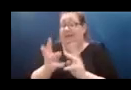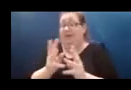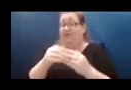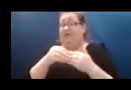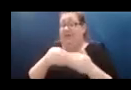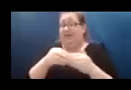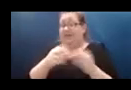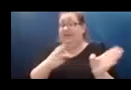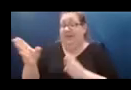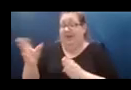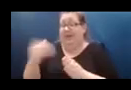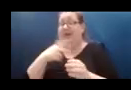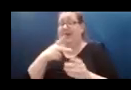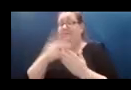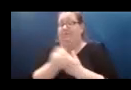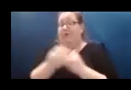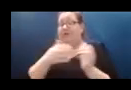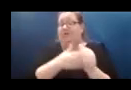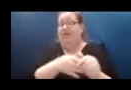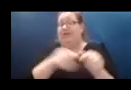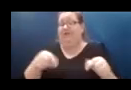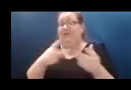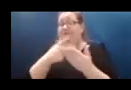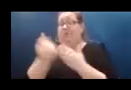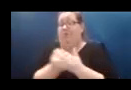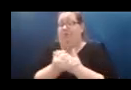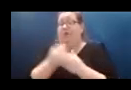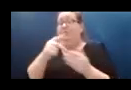this program. Thank you all so much for joining us tonight.